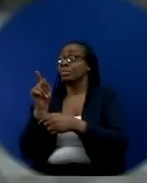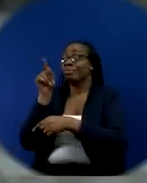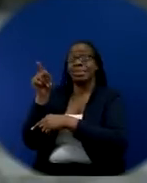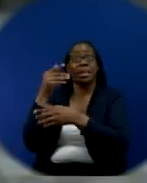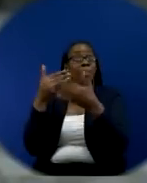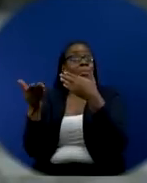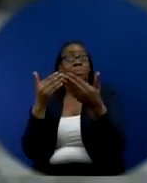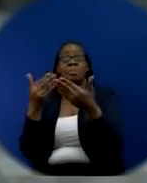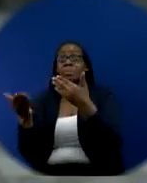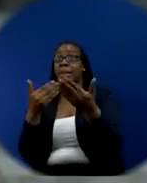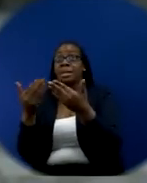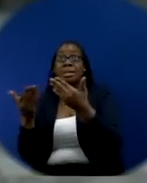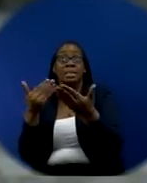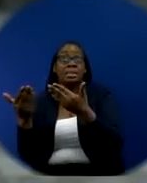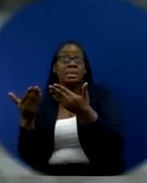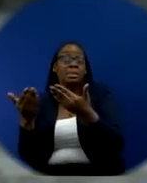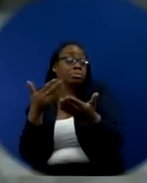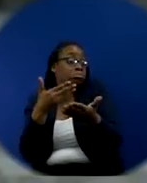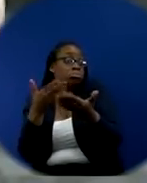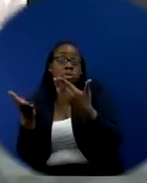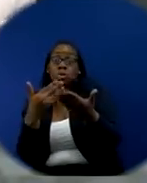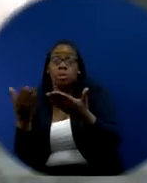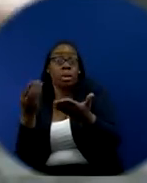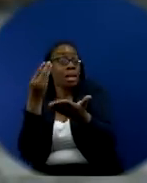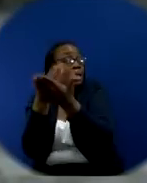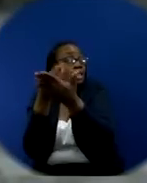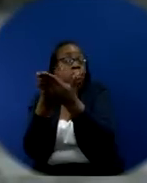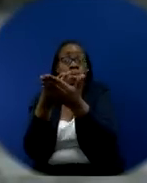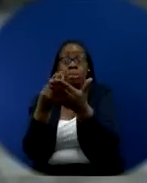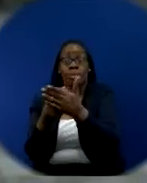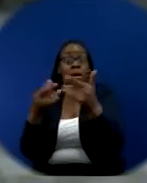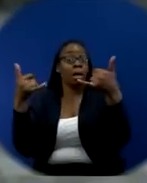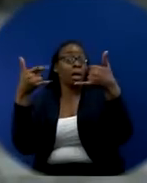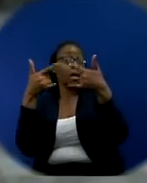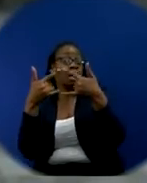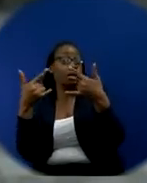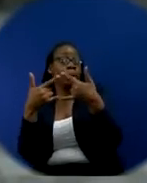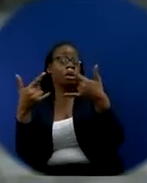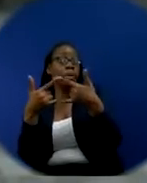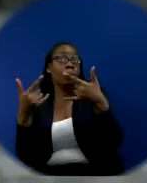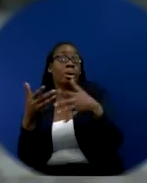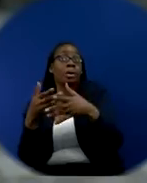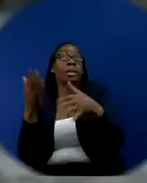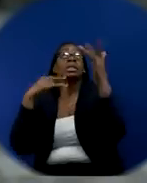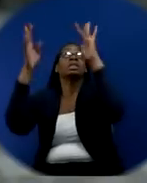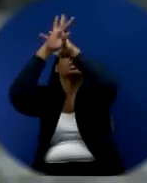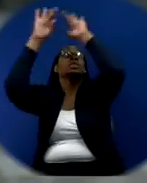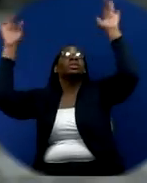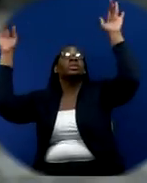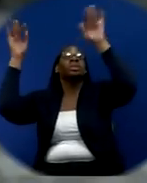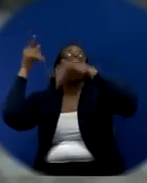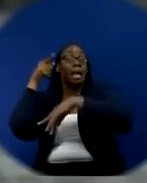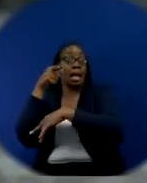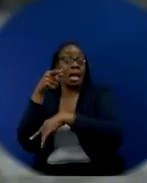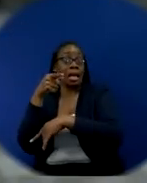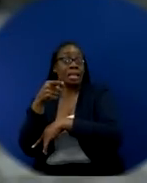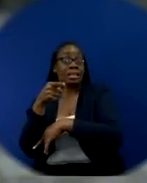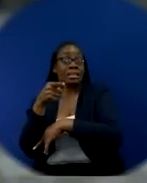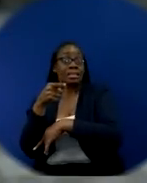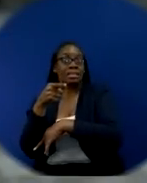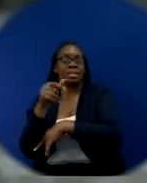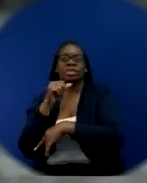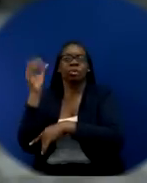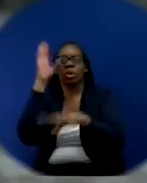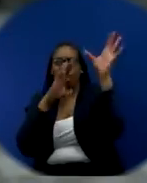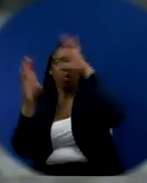able to get it down here. You may not get your reward here, but your reward is in heaven. And he says, don't go looking